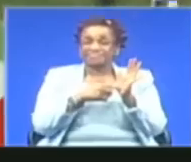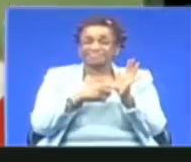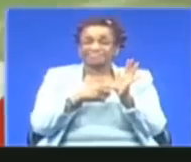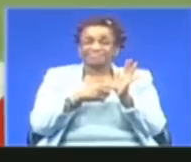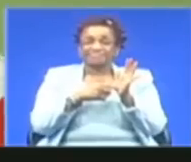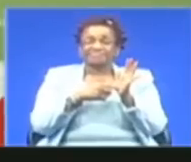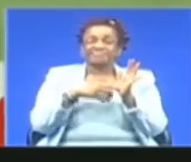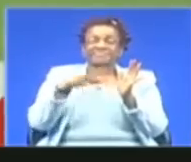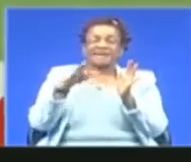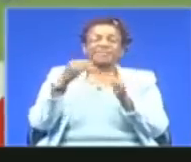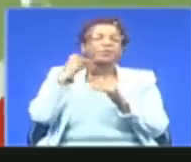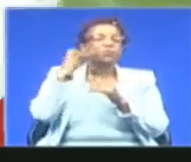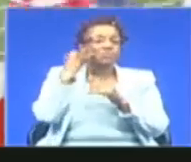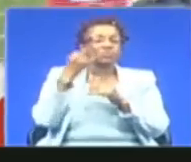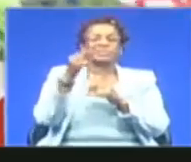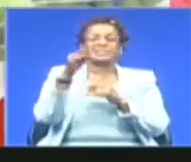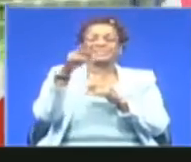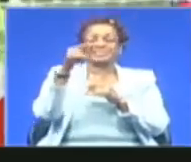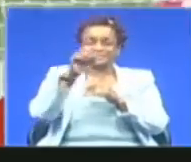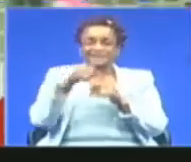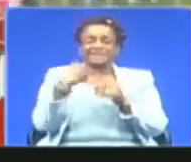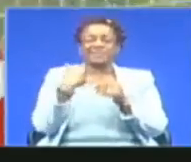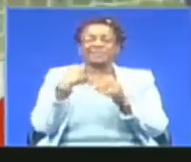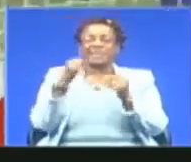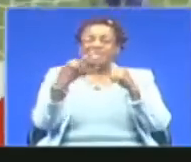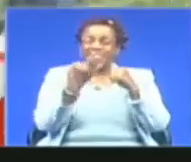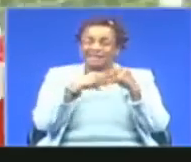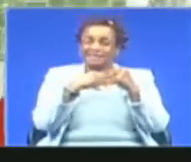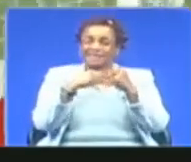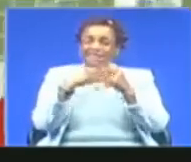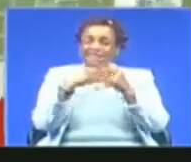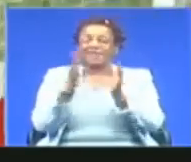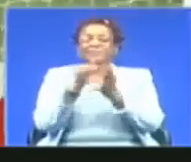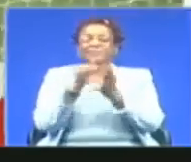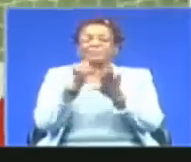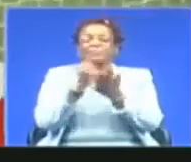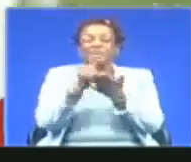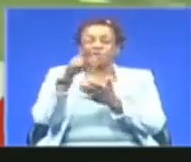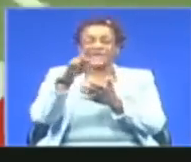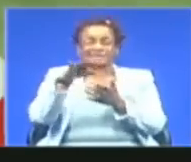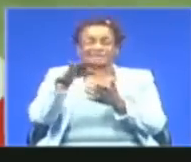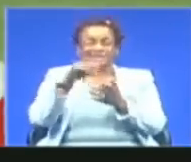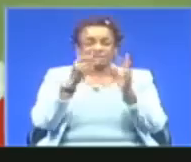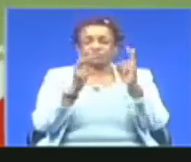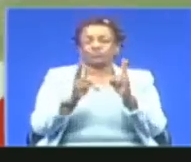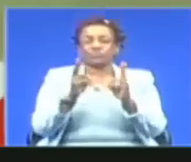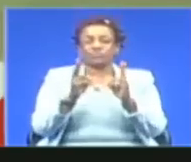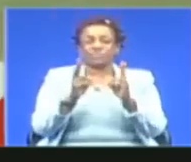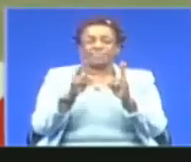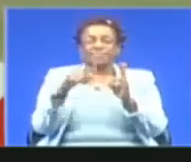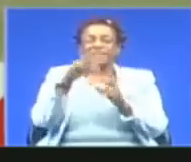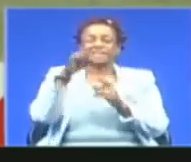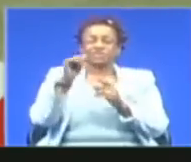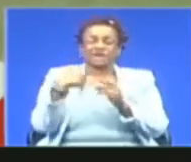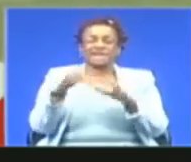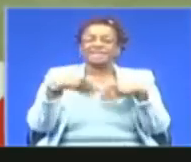At the Afra Stadium, Titus Achesa scored an 83rd minute equalizer as Posta Rangers held Ulinzi Stars 2-2. Gerson Likono had given